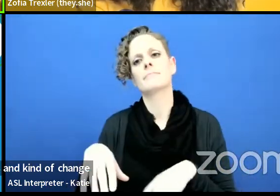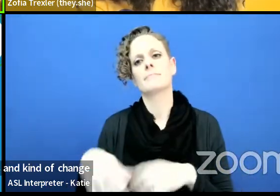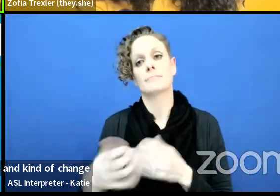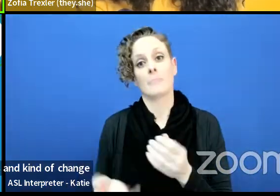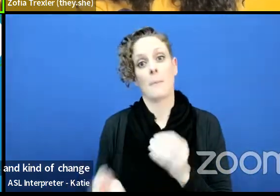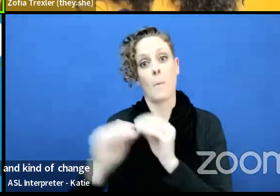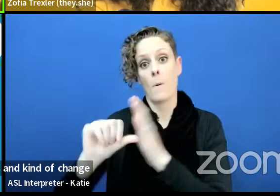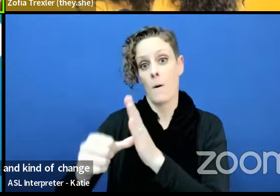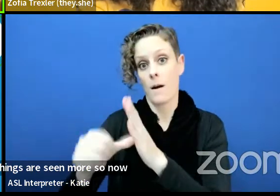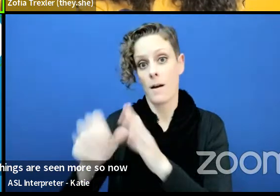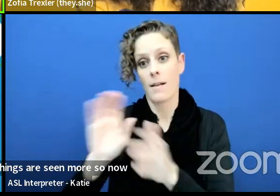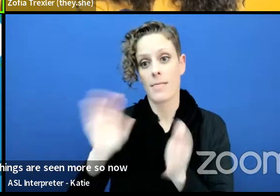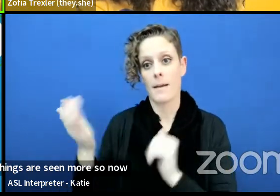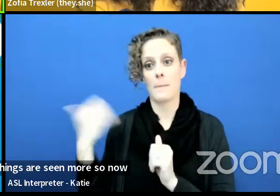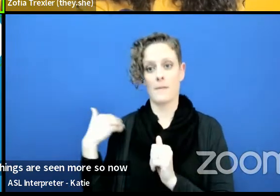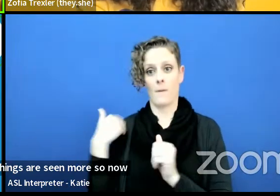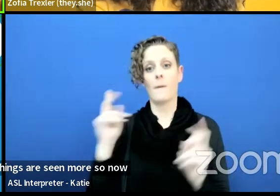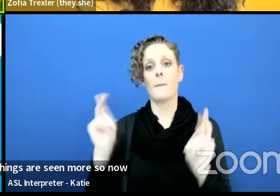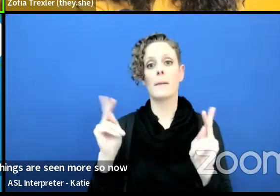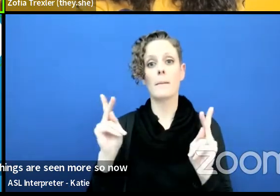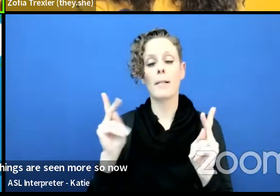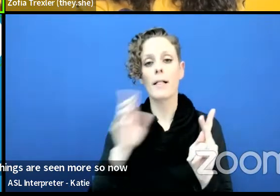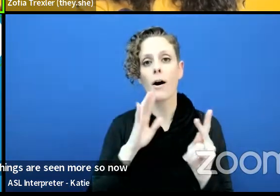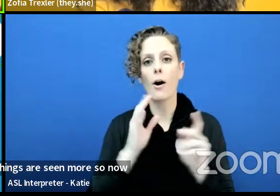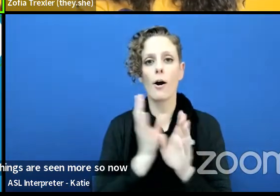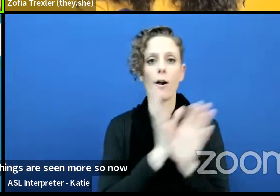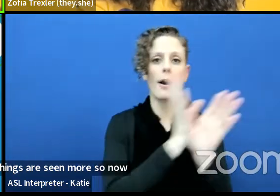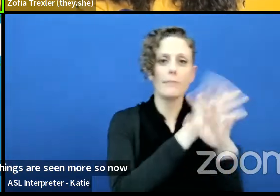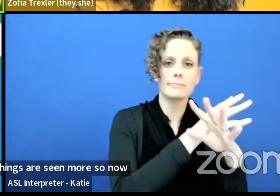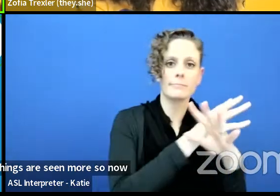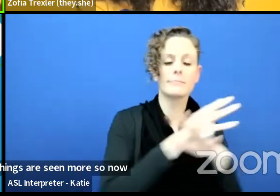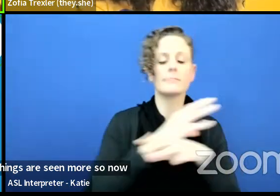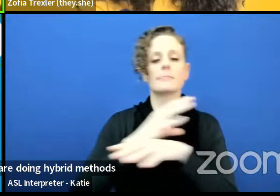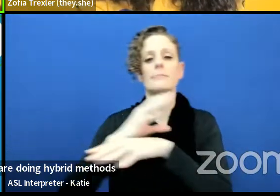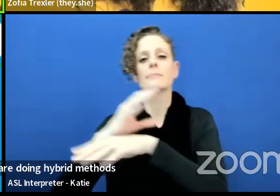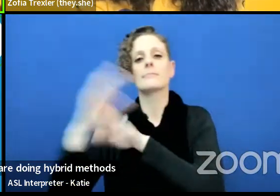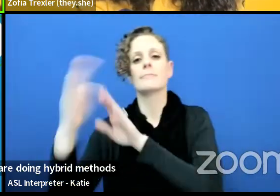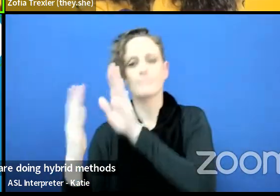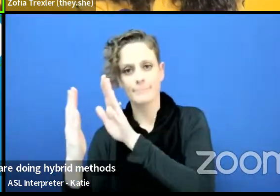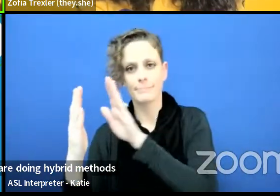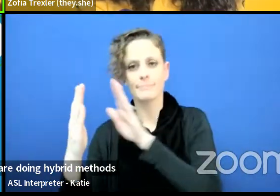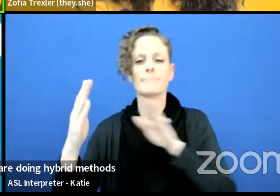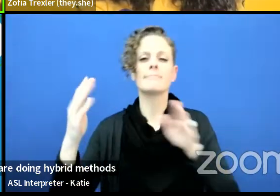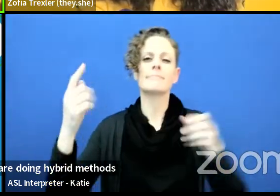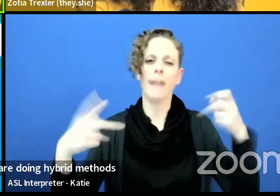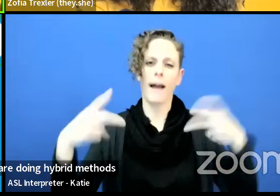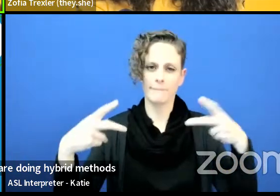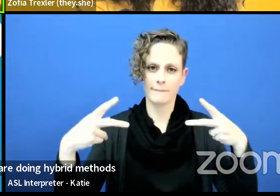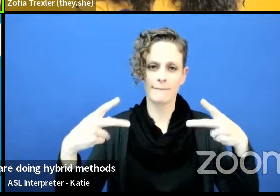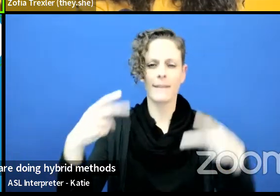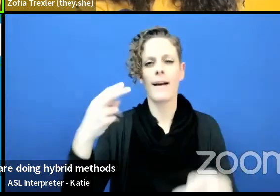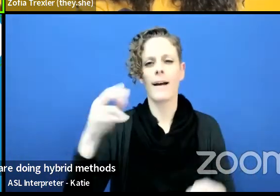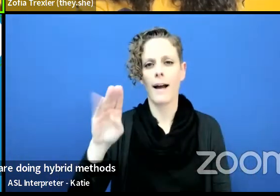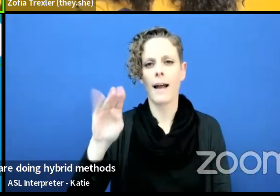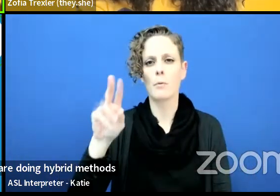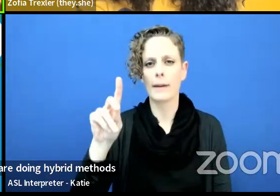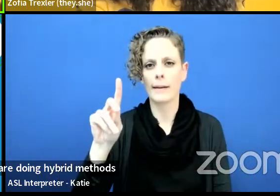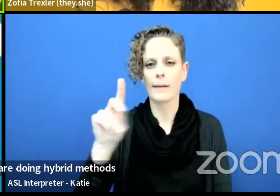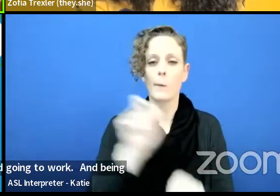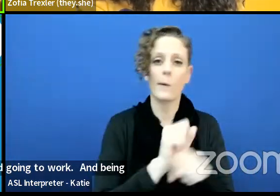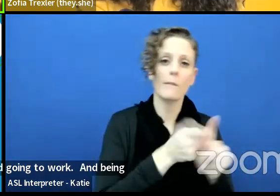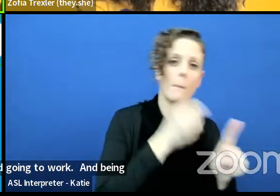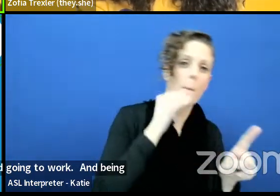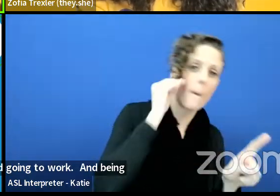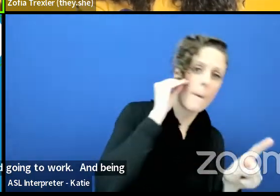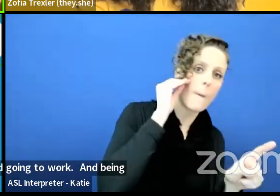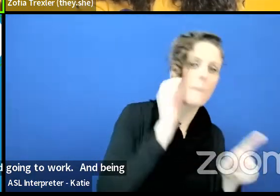before, folks are doing hybrid methods of working from home, going to work, being able to do work